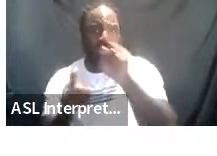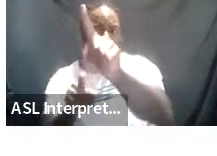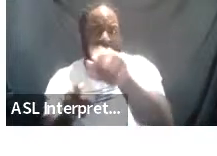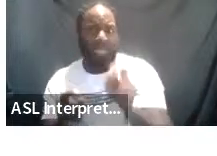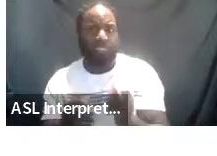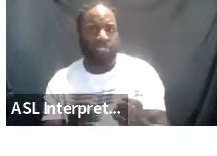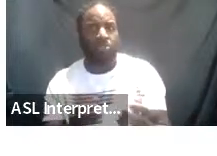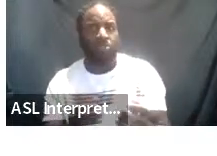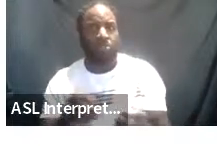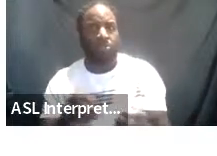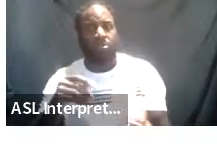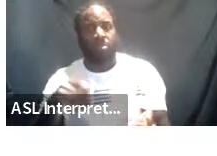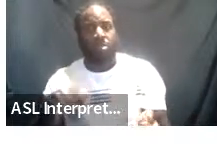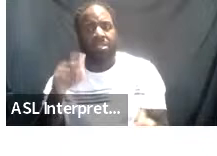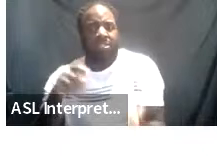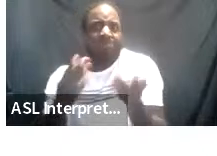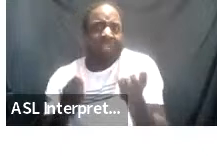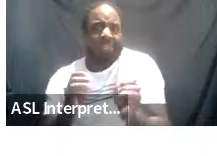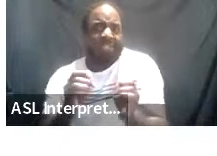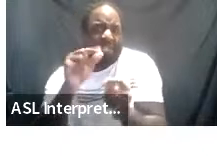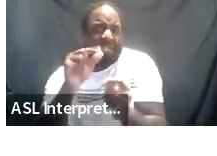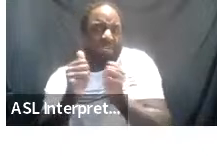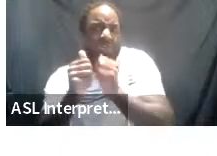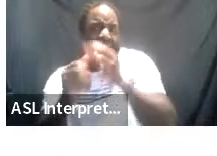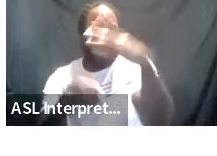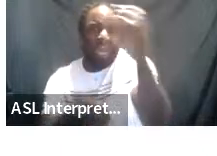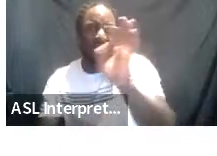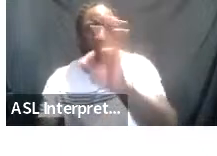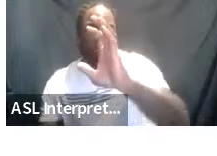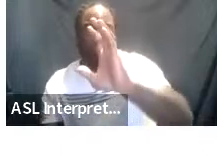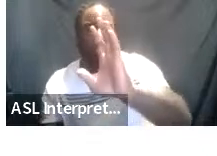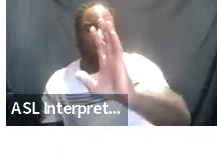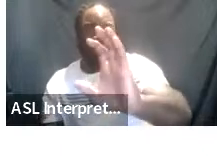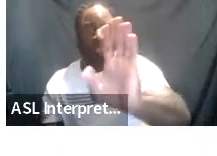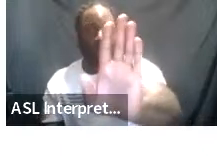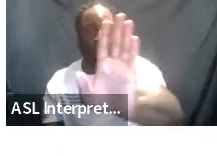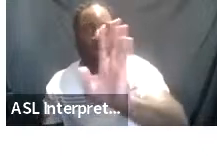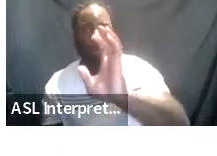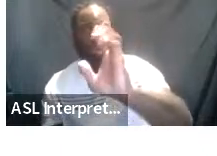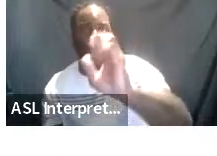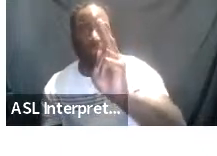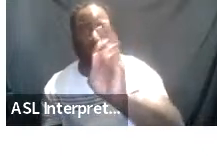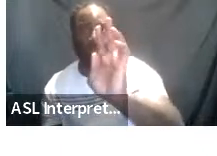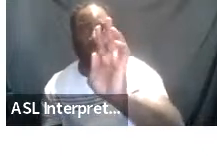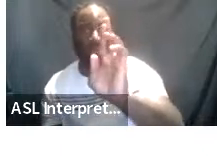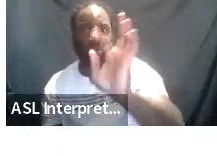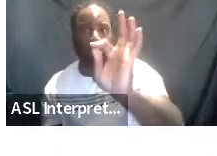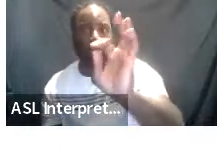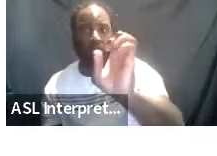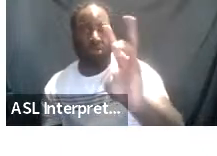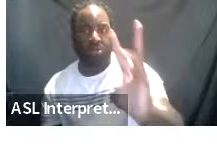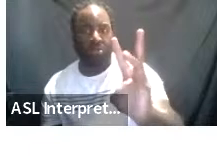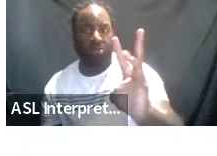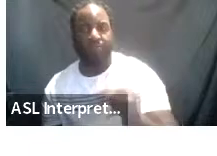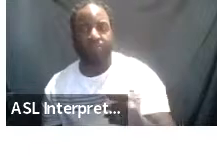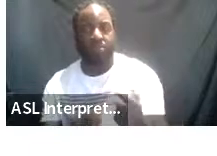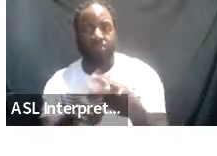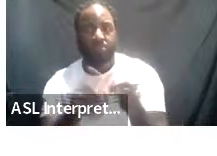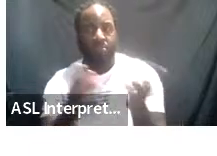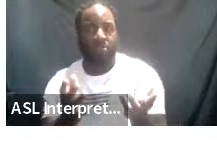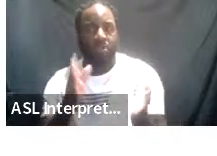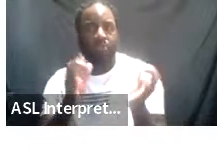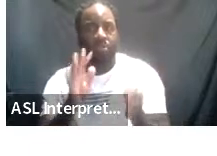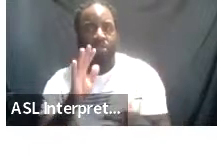may be a little bit out of your purview, but I had read a while back about a